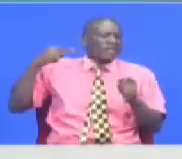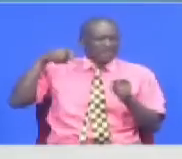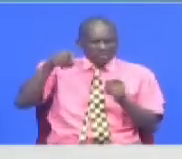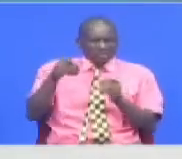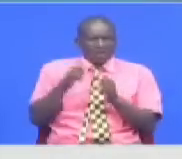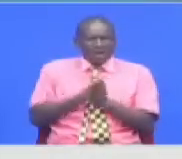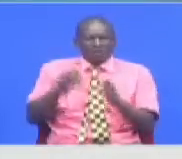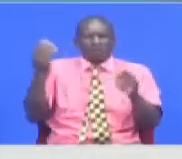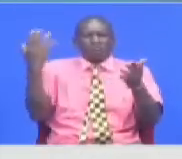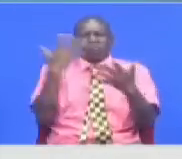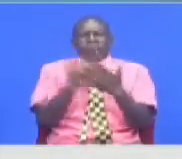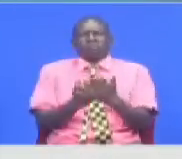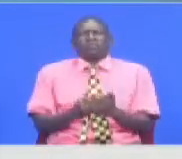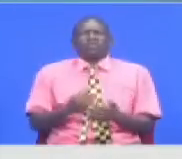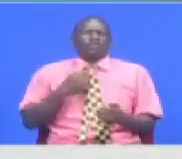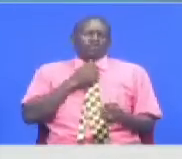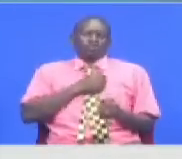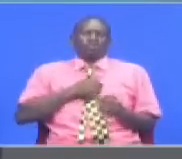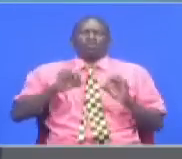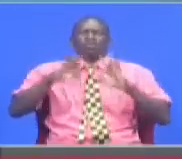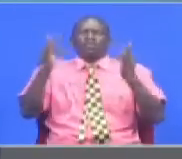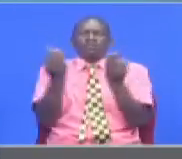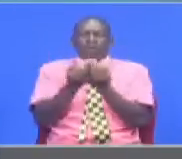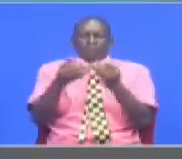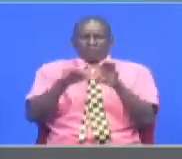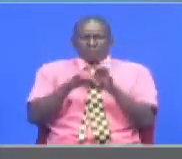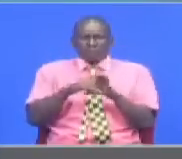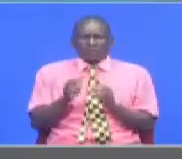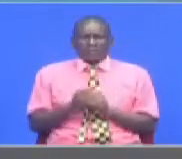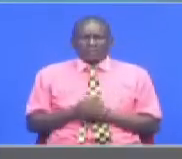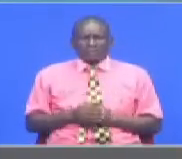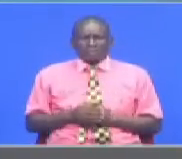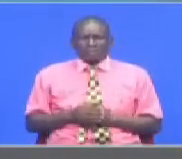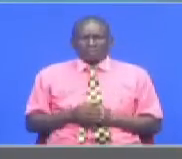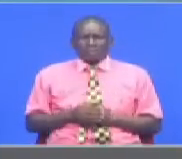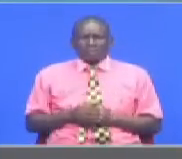We say condolences to the family and we'll stay on that story as it develops.